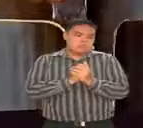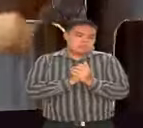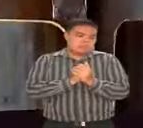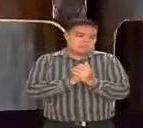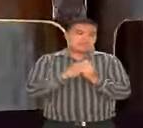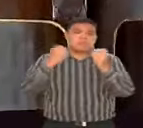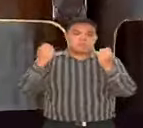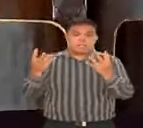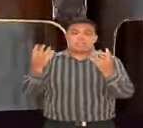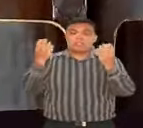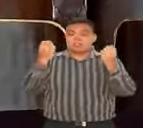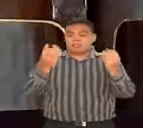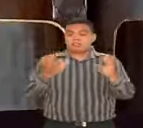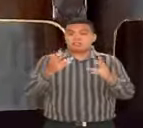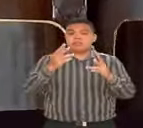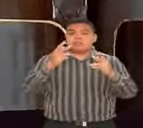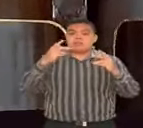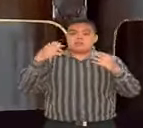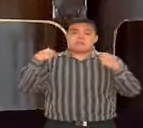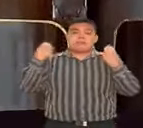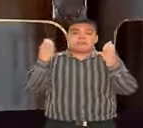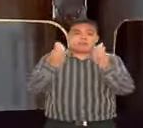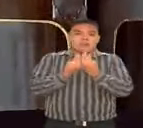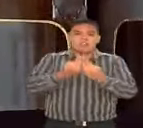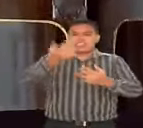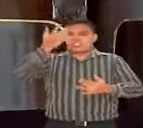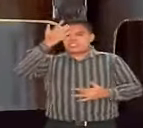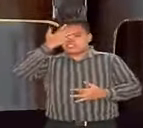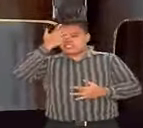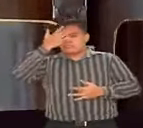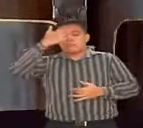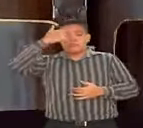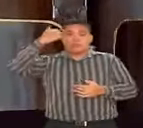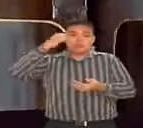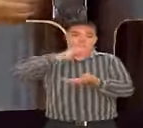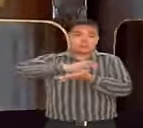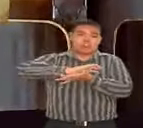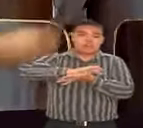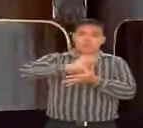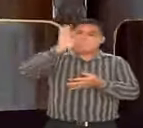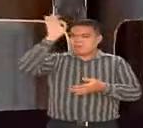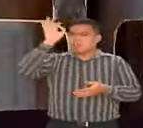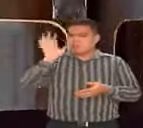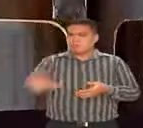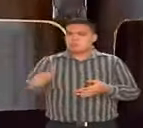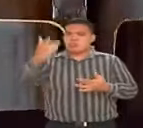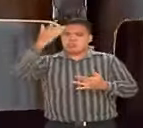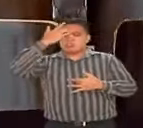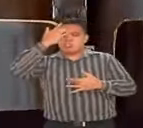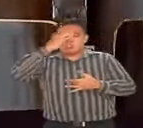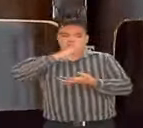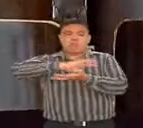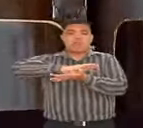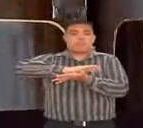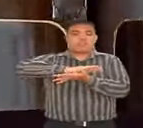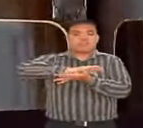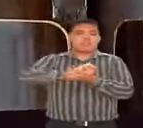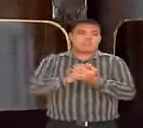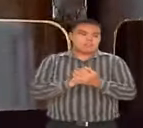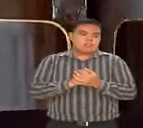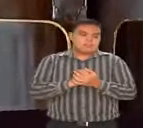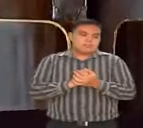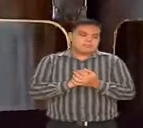When many of our brethren nasakit sa COVID, many of our pastors nasakit sa COVID, uban